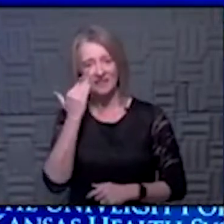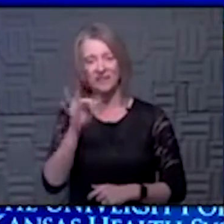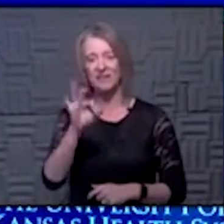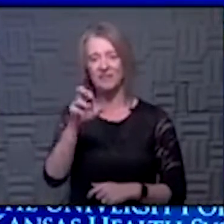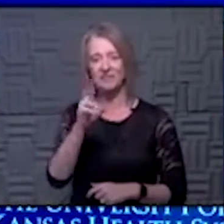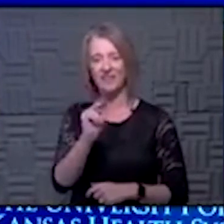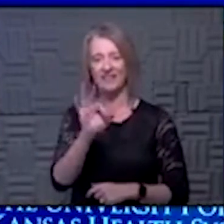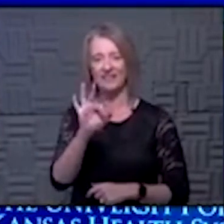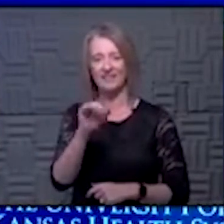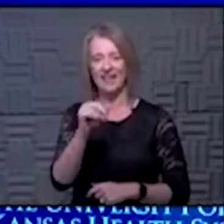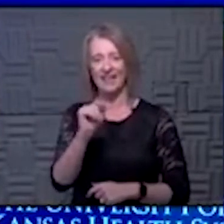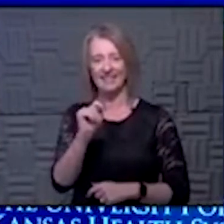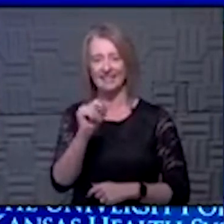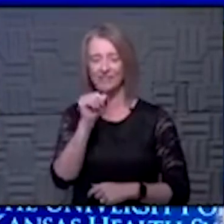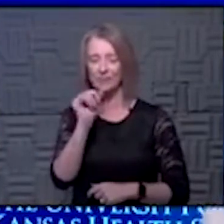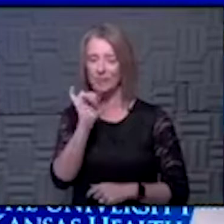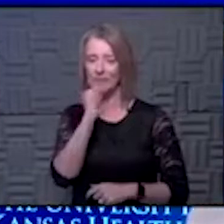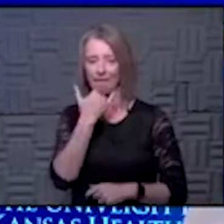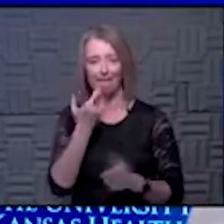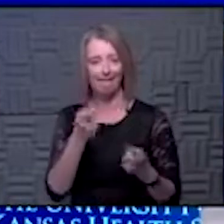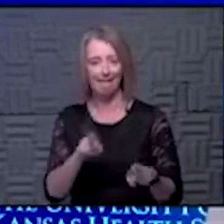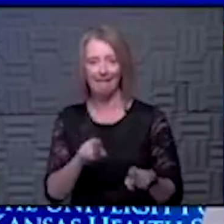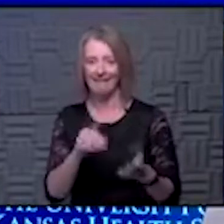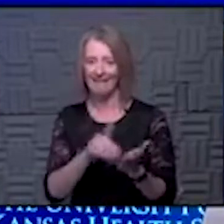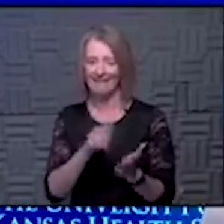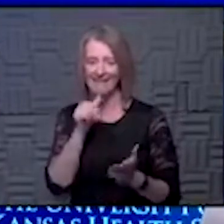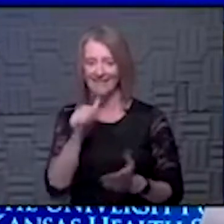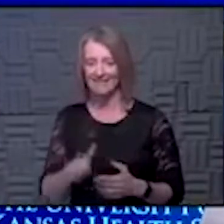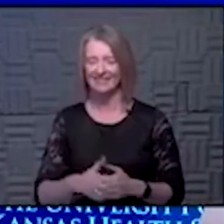fact and won't make the same mistake again.